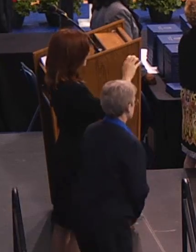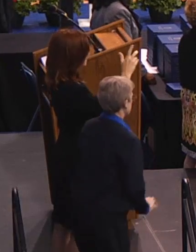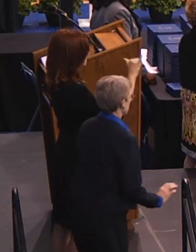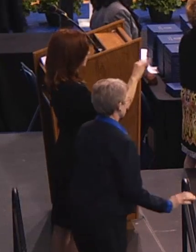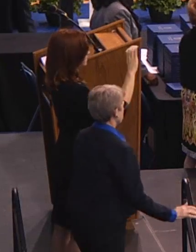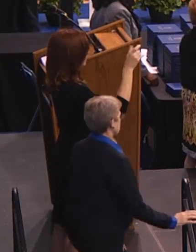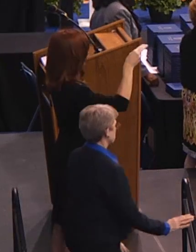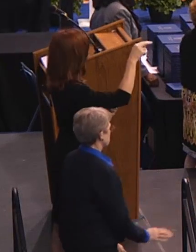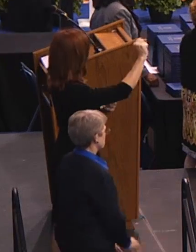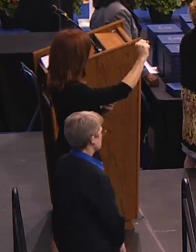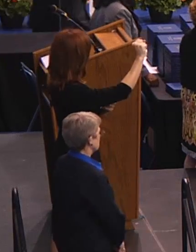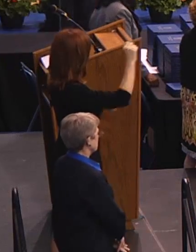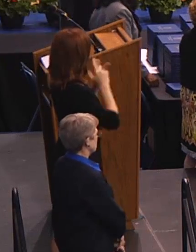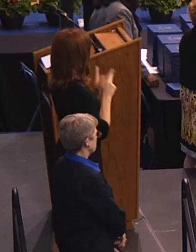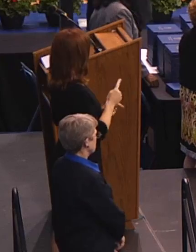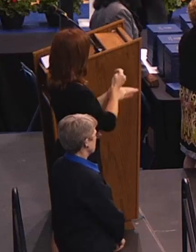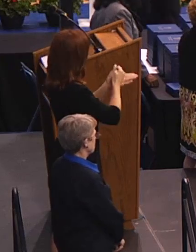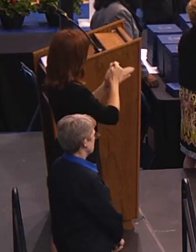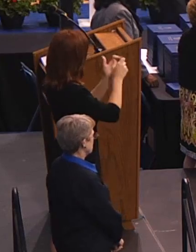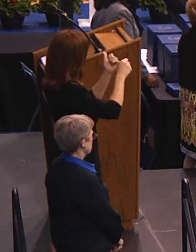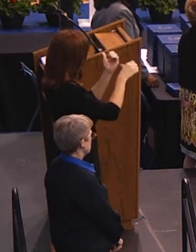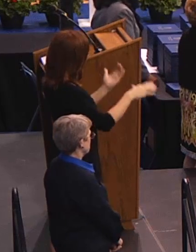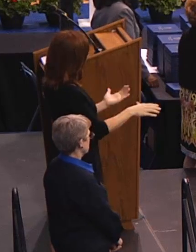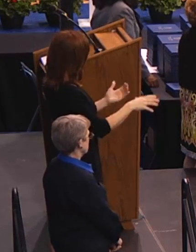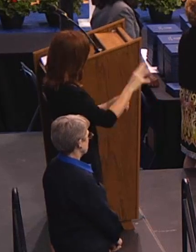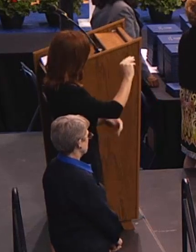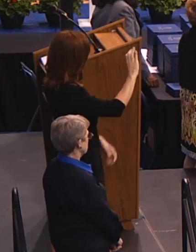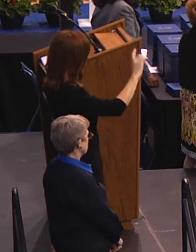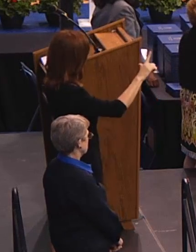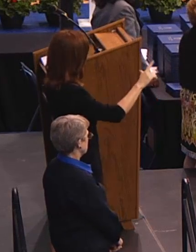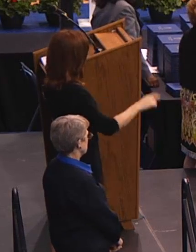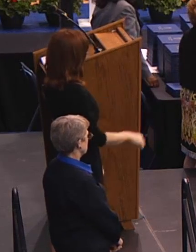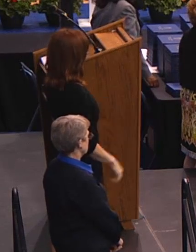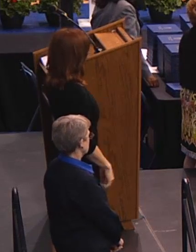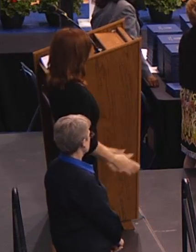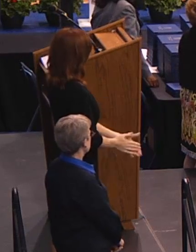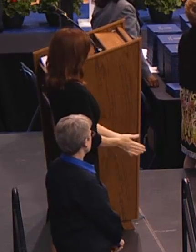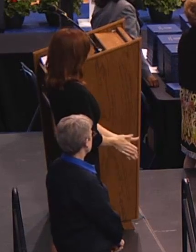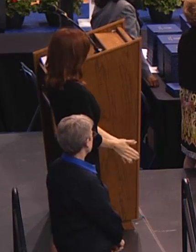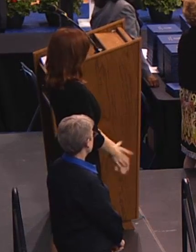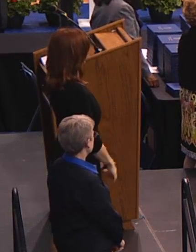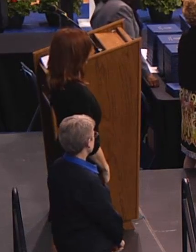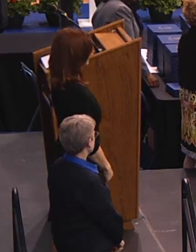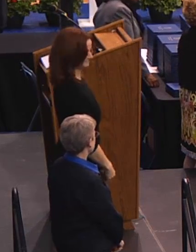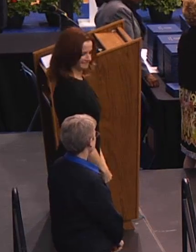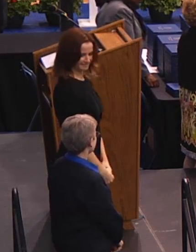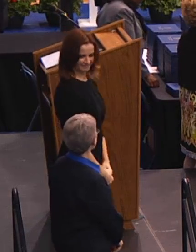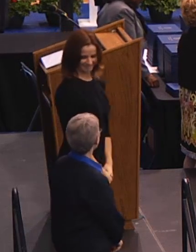Glenn Clemens, physical therapist assistant, magna cum laude.